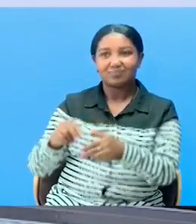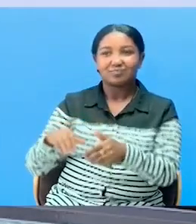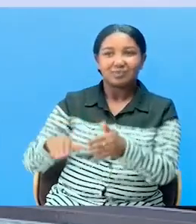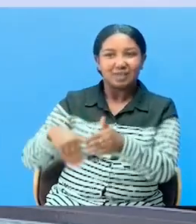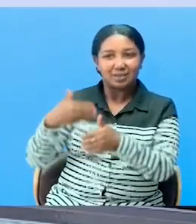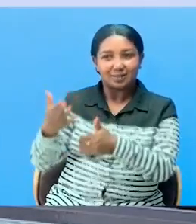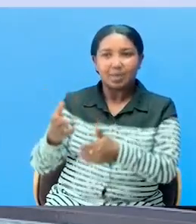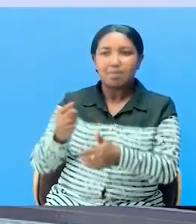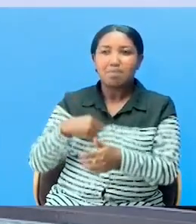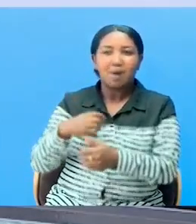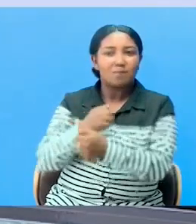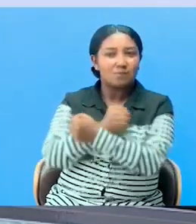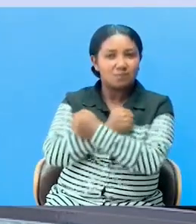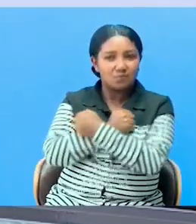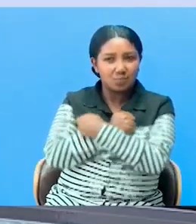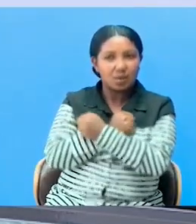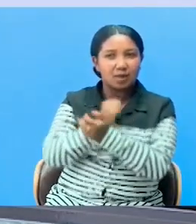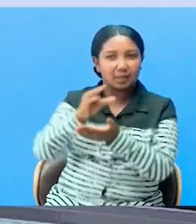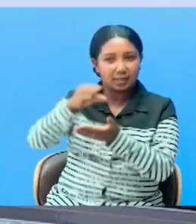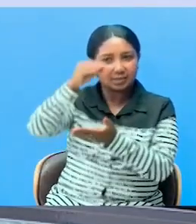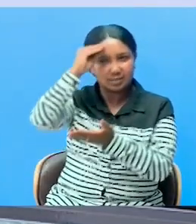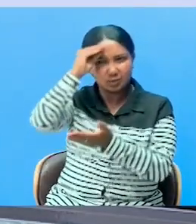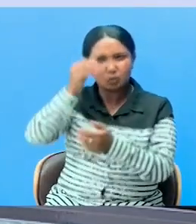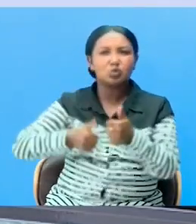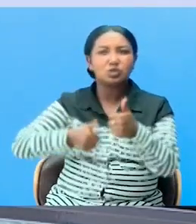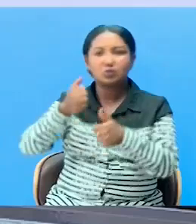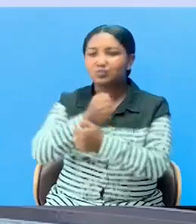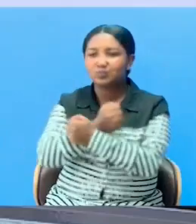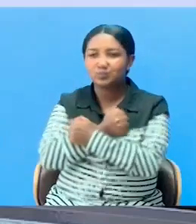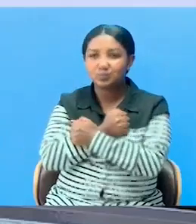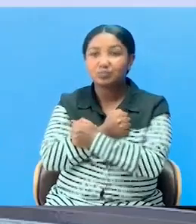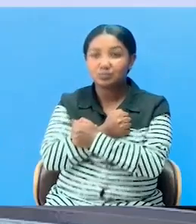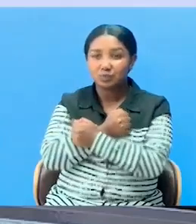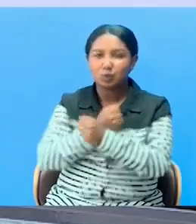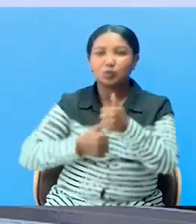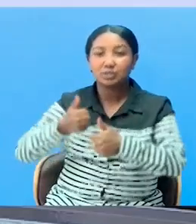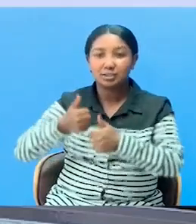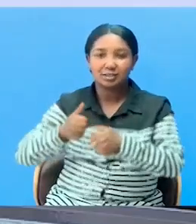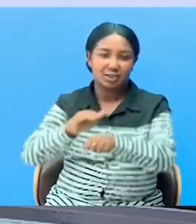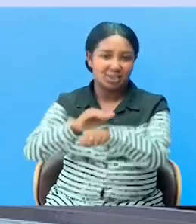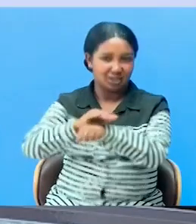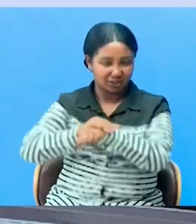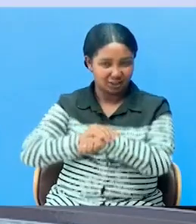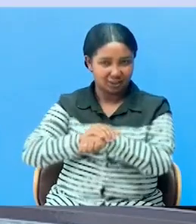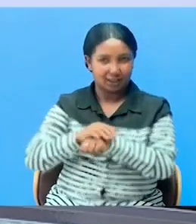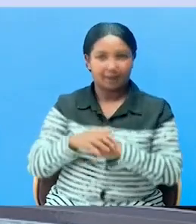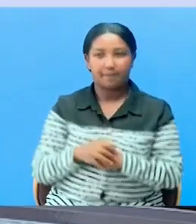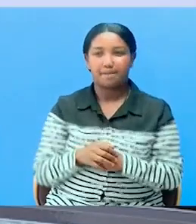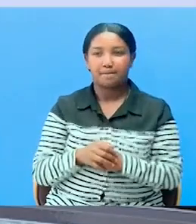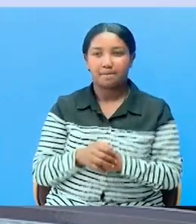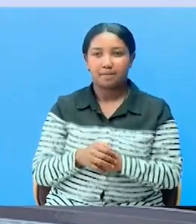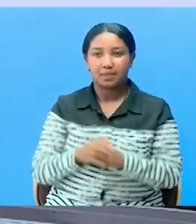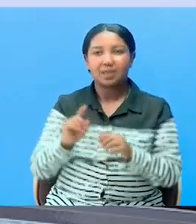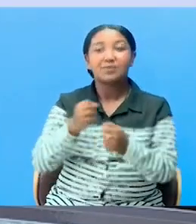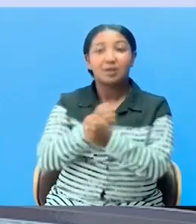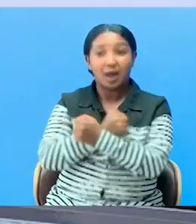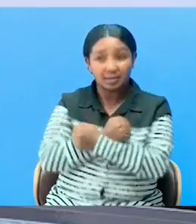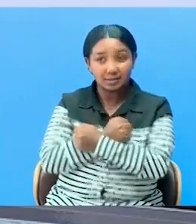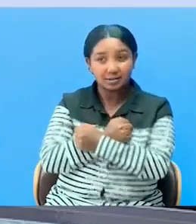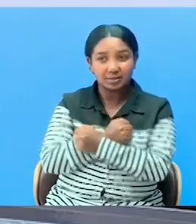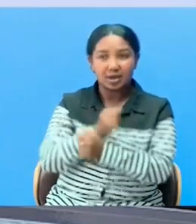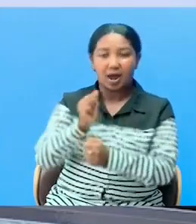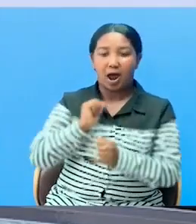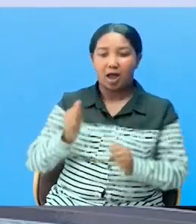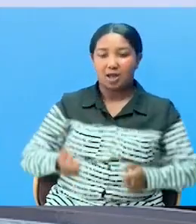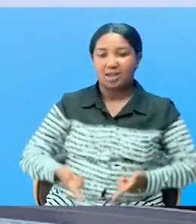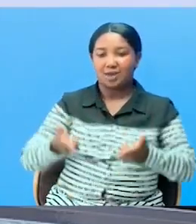is my favorite subject. Which subject Abdi like? He likes English, his favorite subject. I